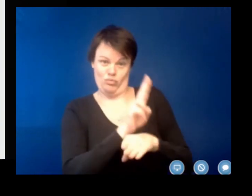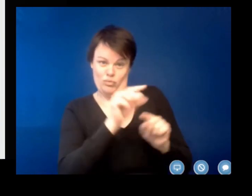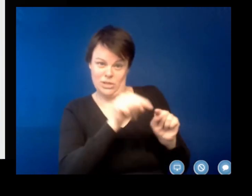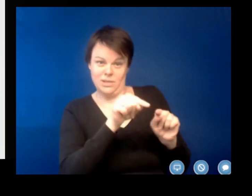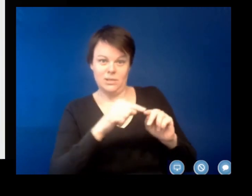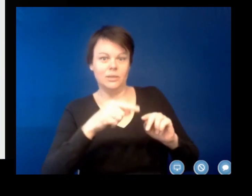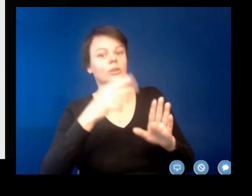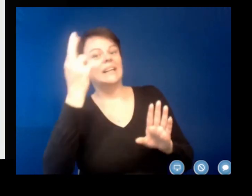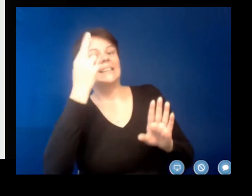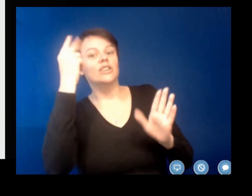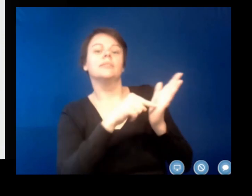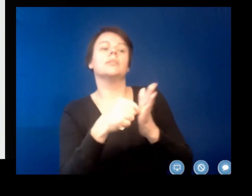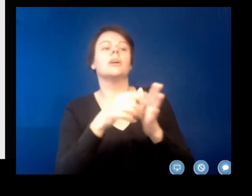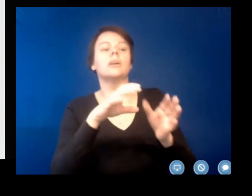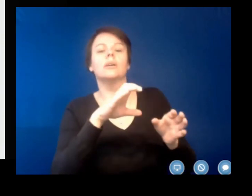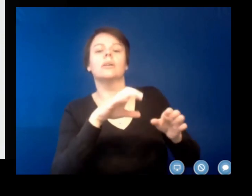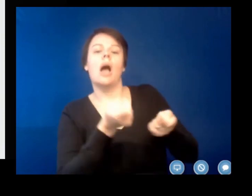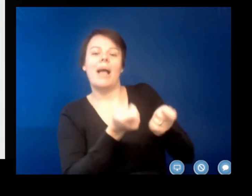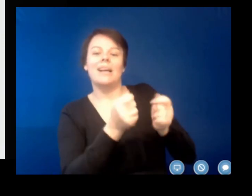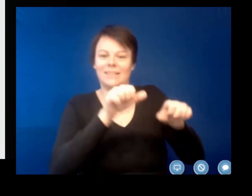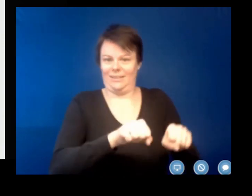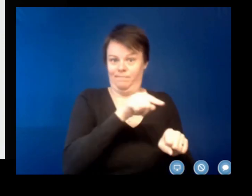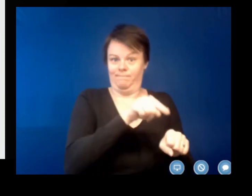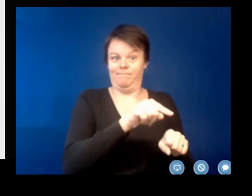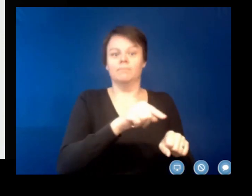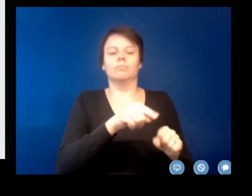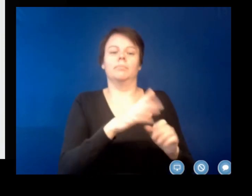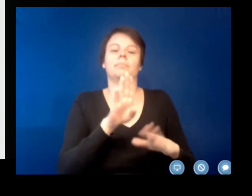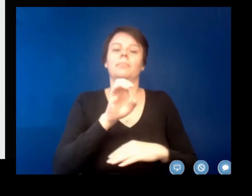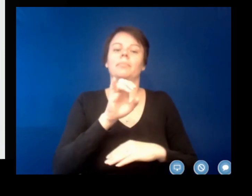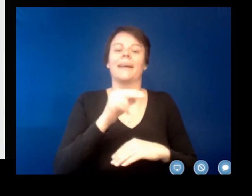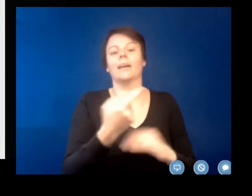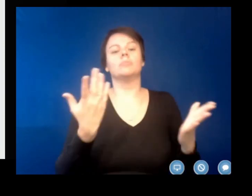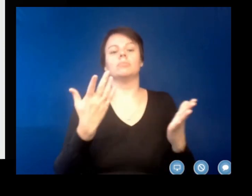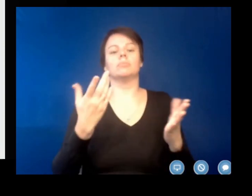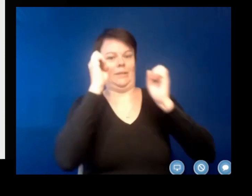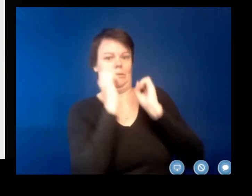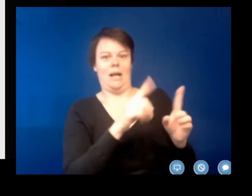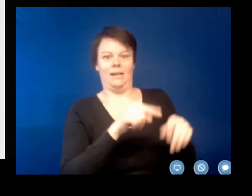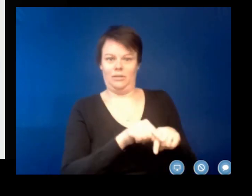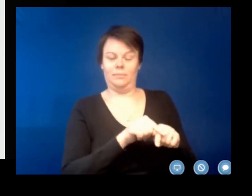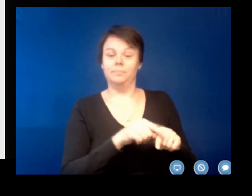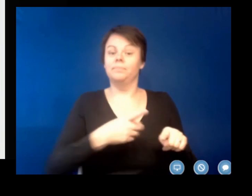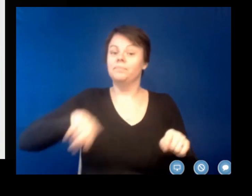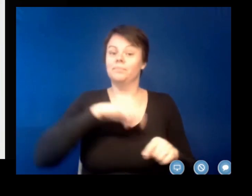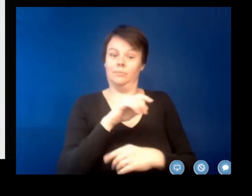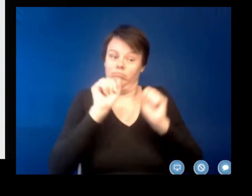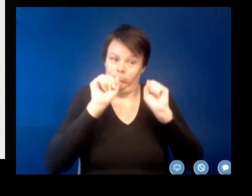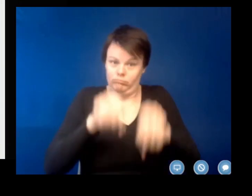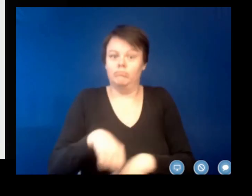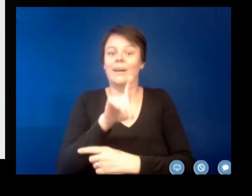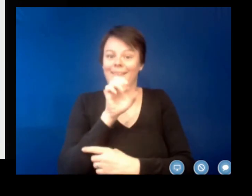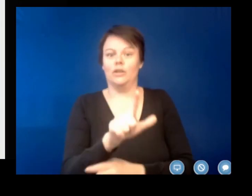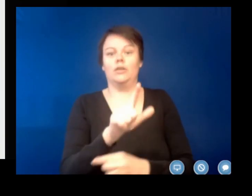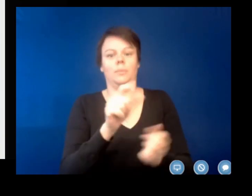reflect on how we learn mathematics, we have the inborn capacity to count from 1 to 3. That's